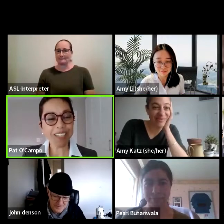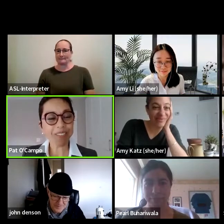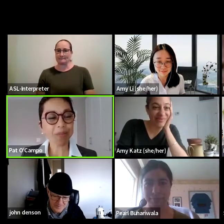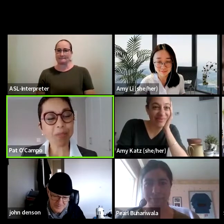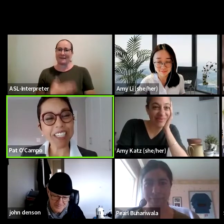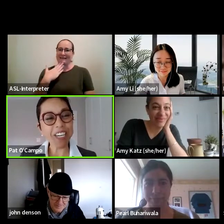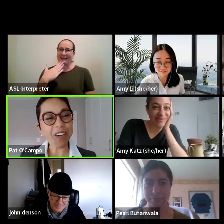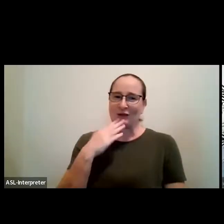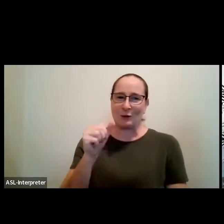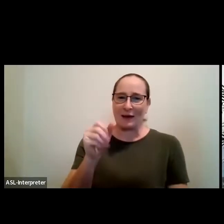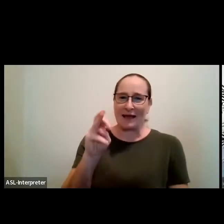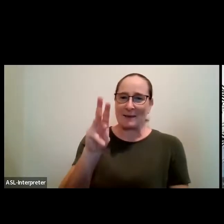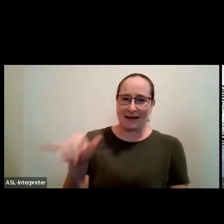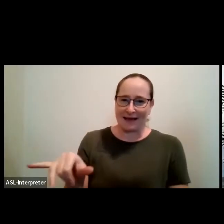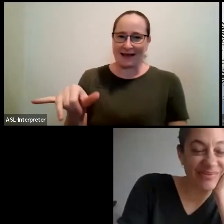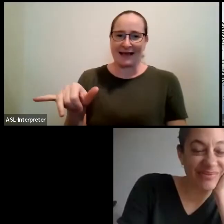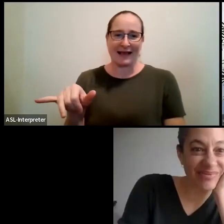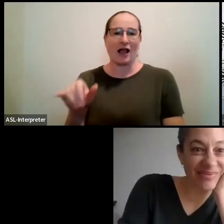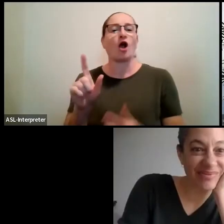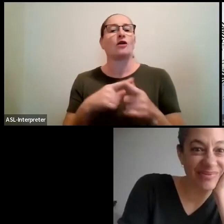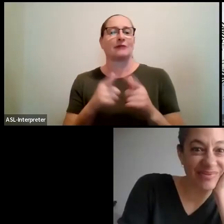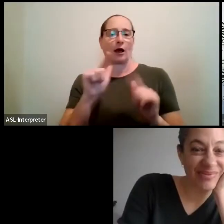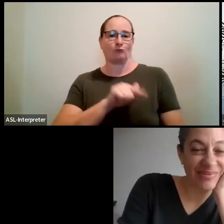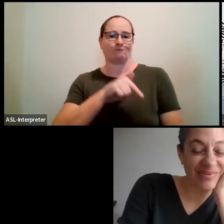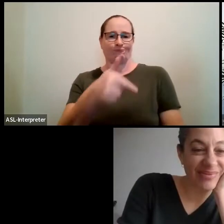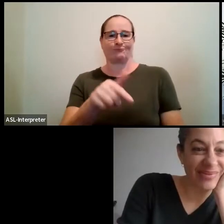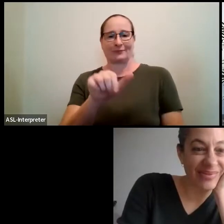Thank you, Amy. We're going to hear now from Amy Katz.